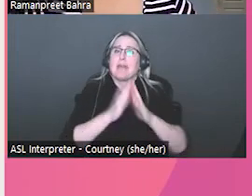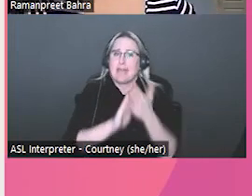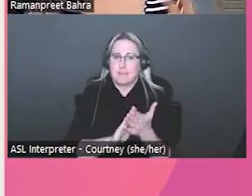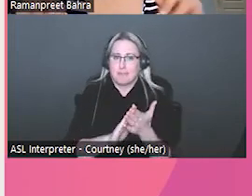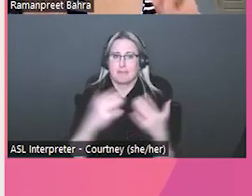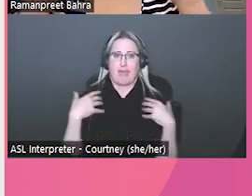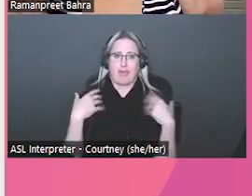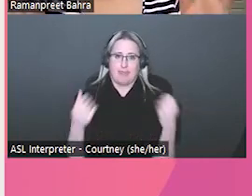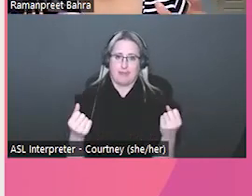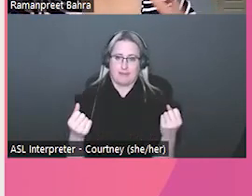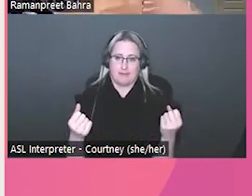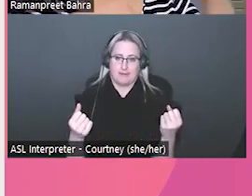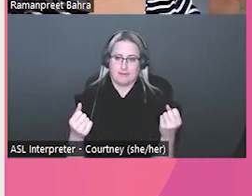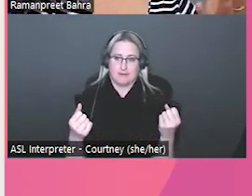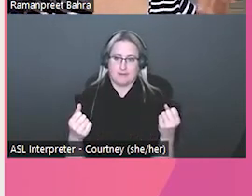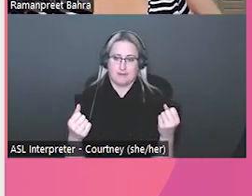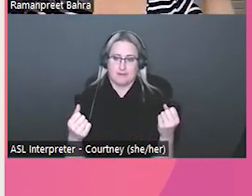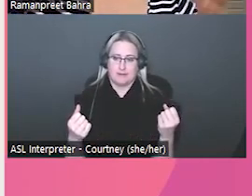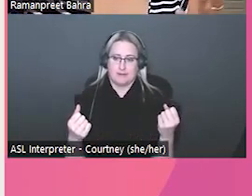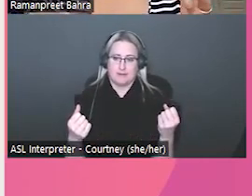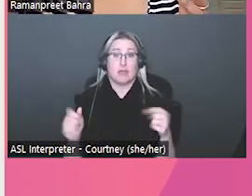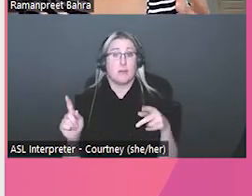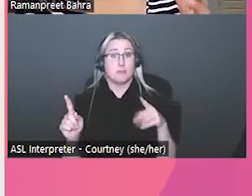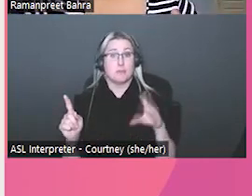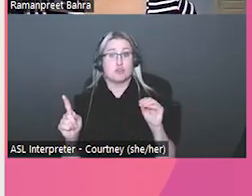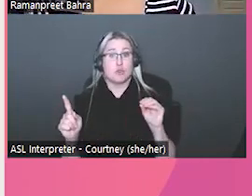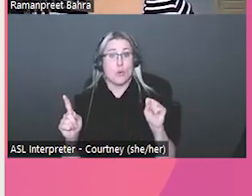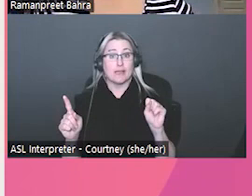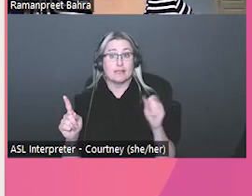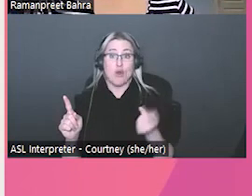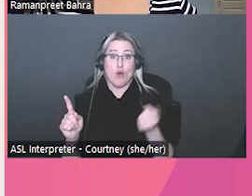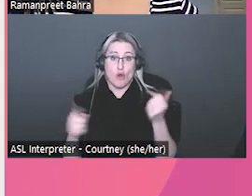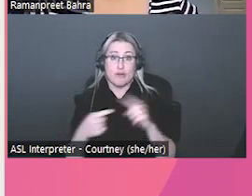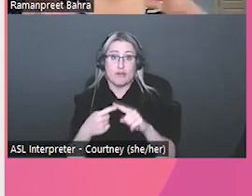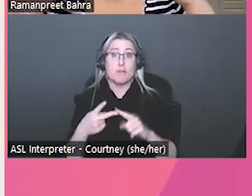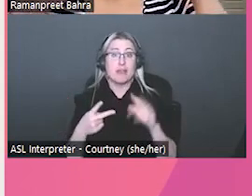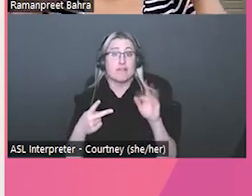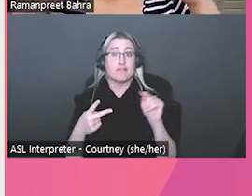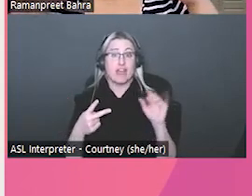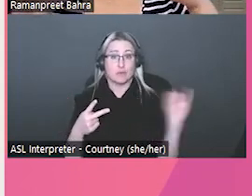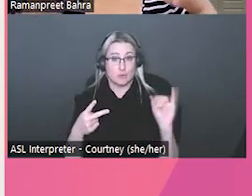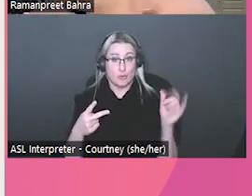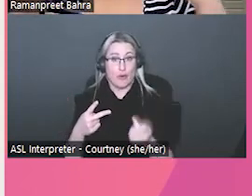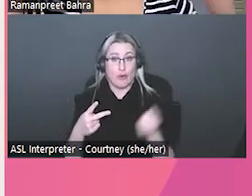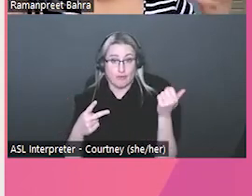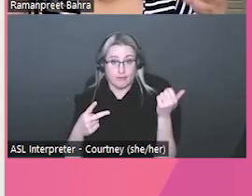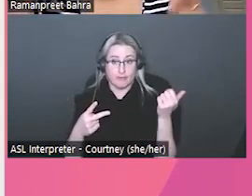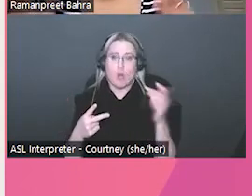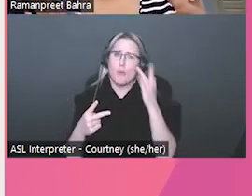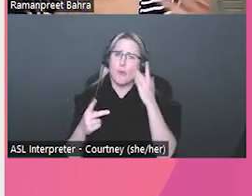healthy, to get rid of not only PCOS, but fatness under this through weight